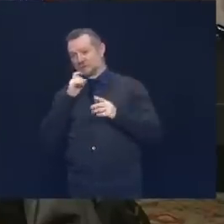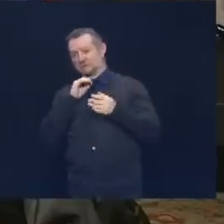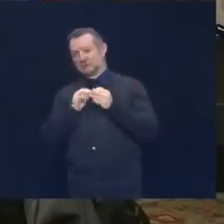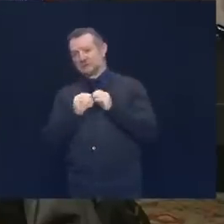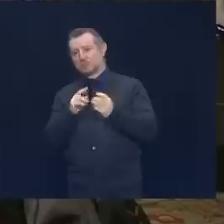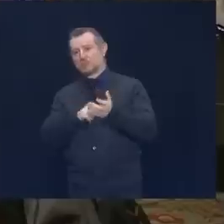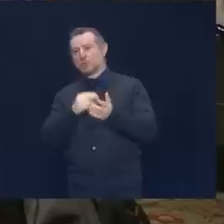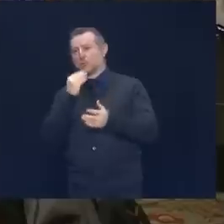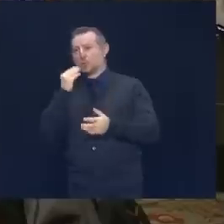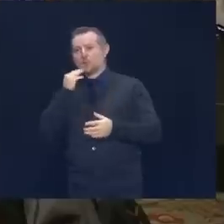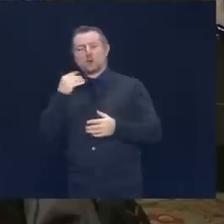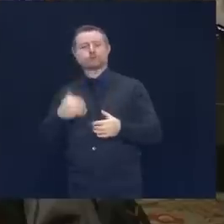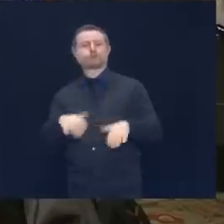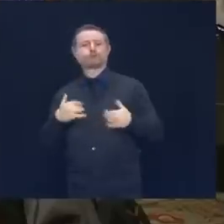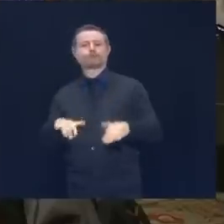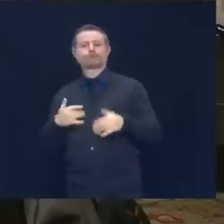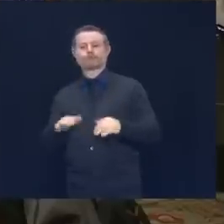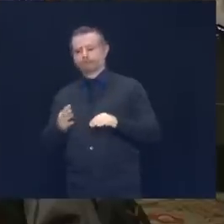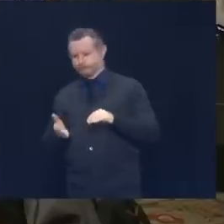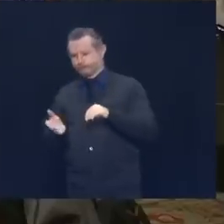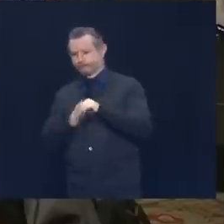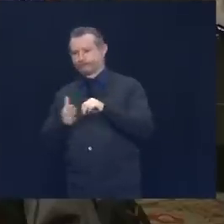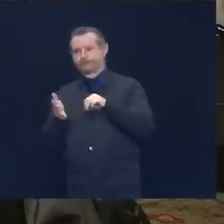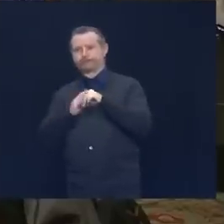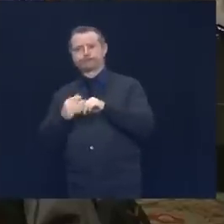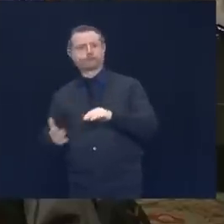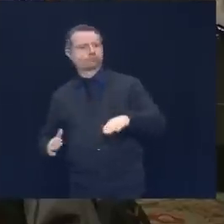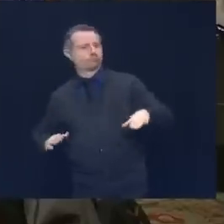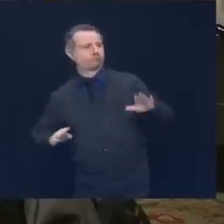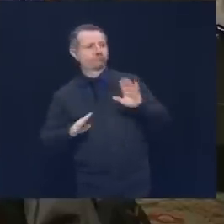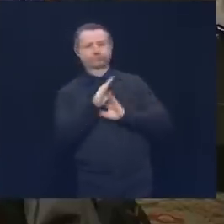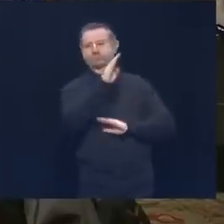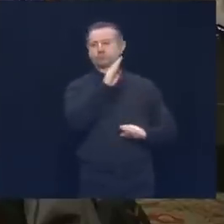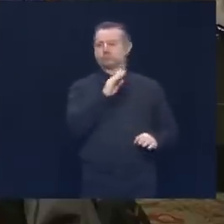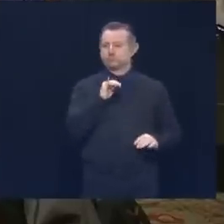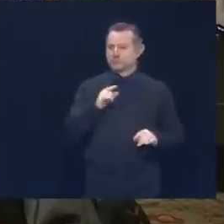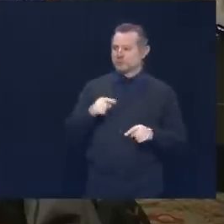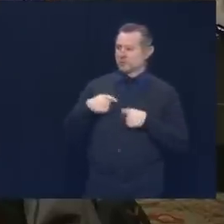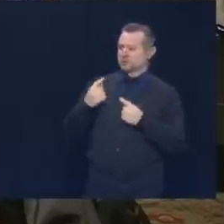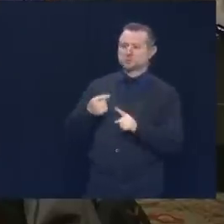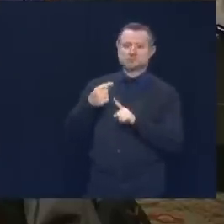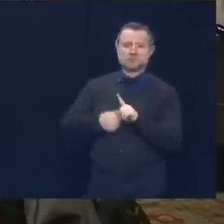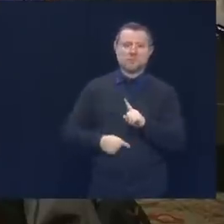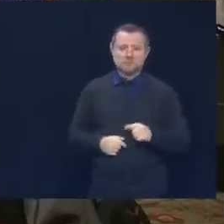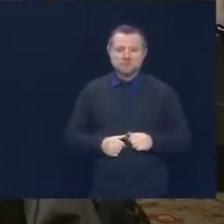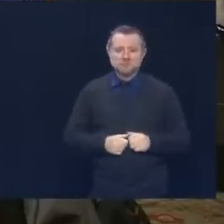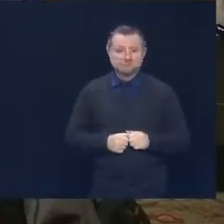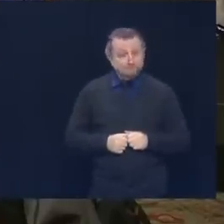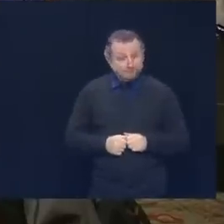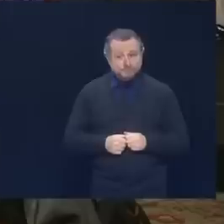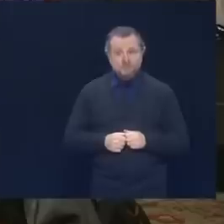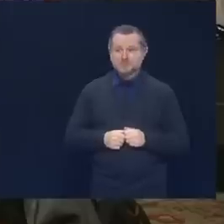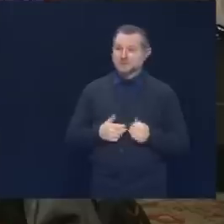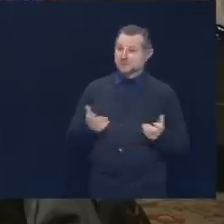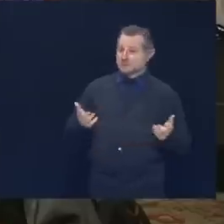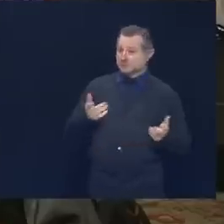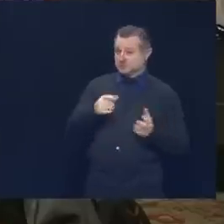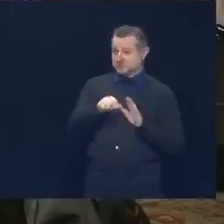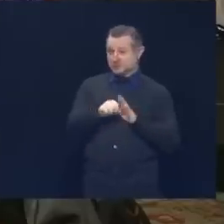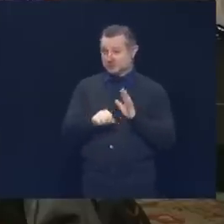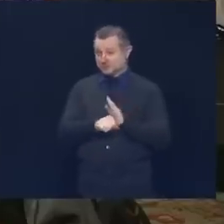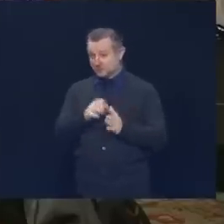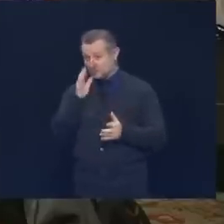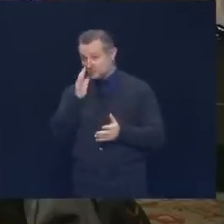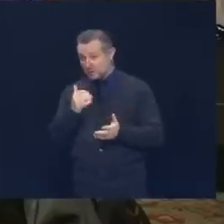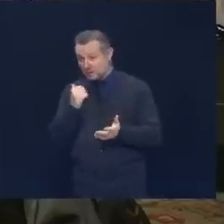uptick of COVID infections at nursing homes over the past month. Is the state going to be helping to release